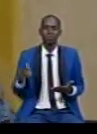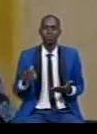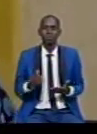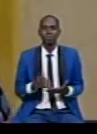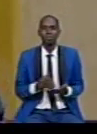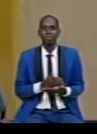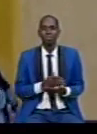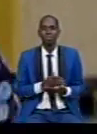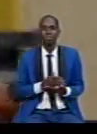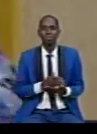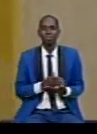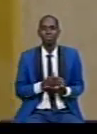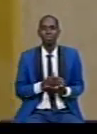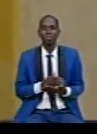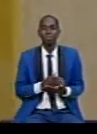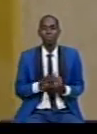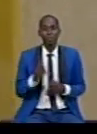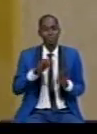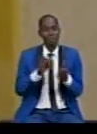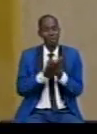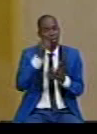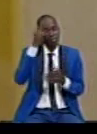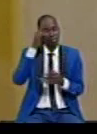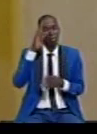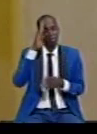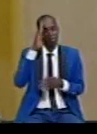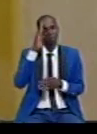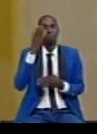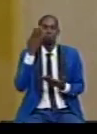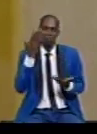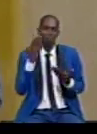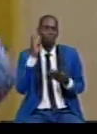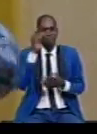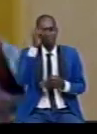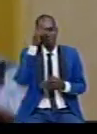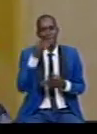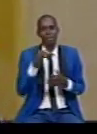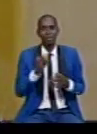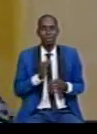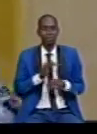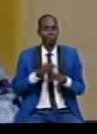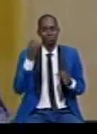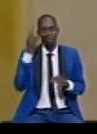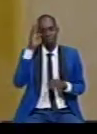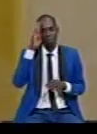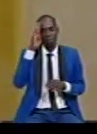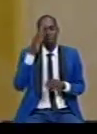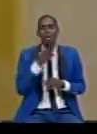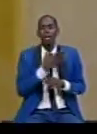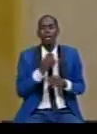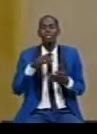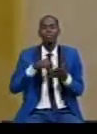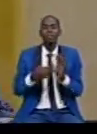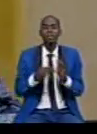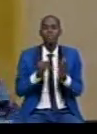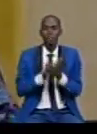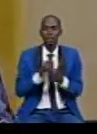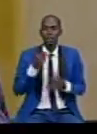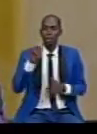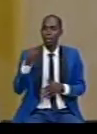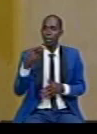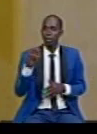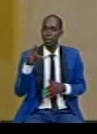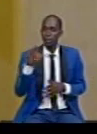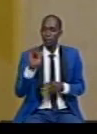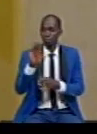Odihe Koroge. Those that understand Igbo, they will know what I'm singing. He said, Angela, you have Jesus. You have everything. So after